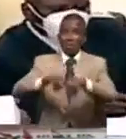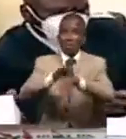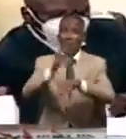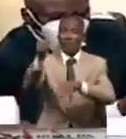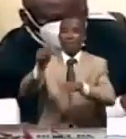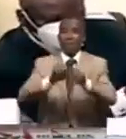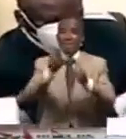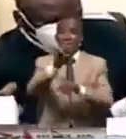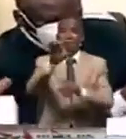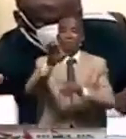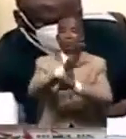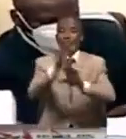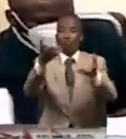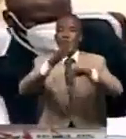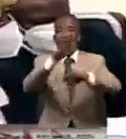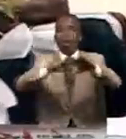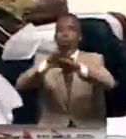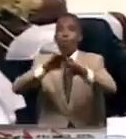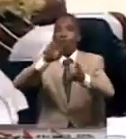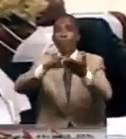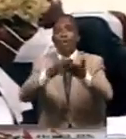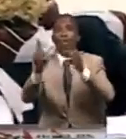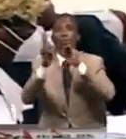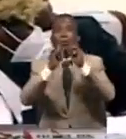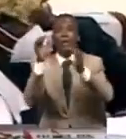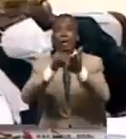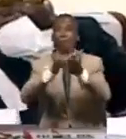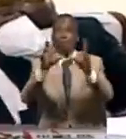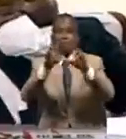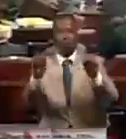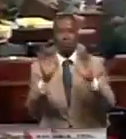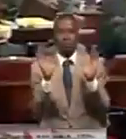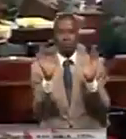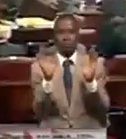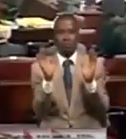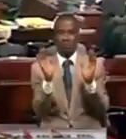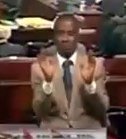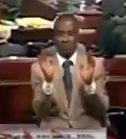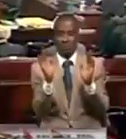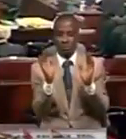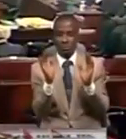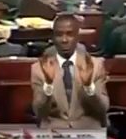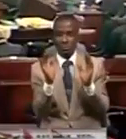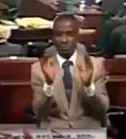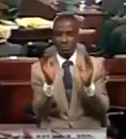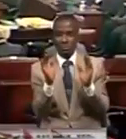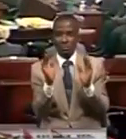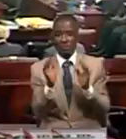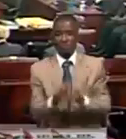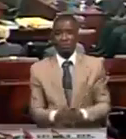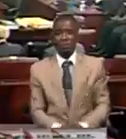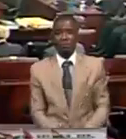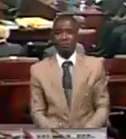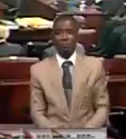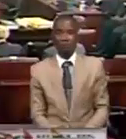not needing any further evidence. We are not calling evidence. The rules say the court can treat it as hearsay. So any party. No, the